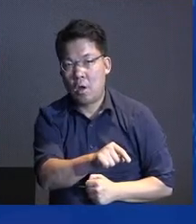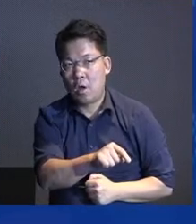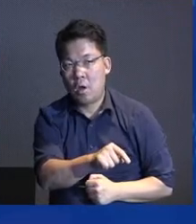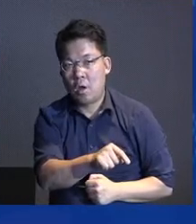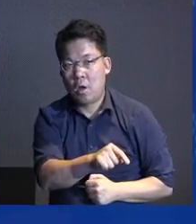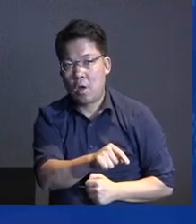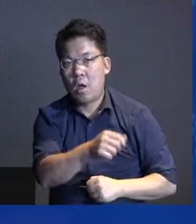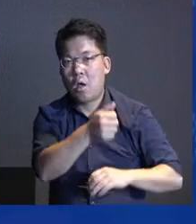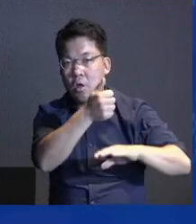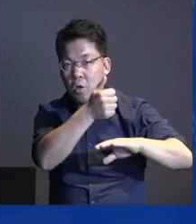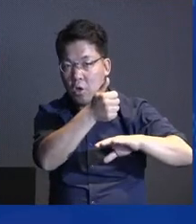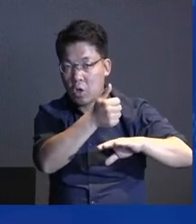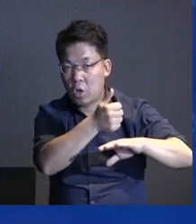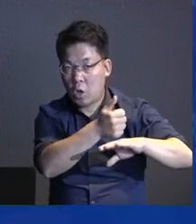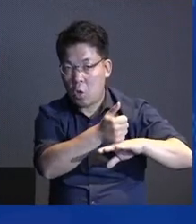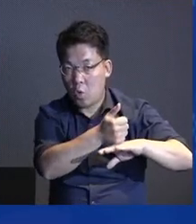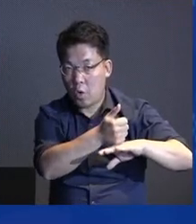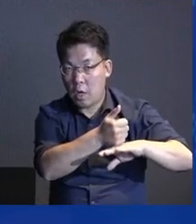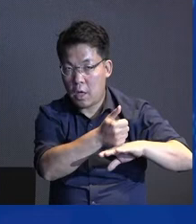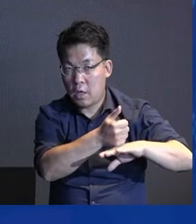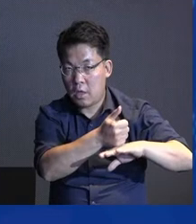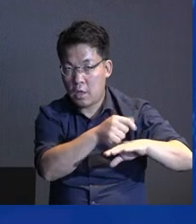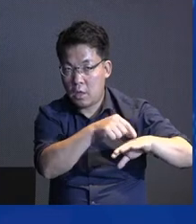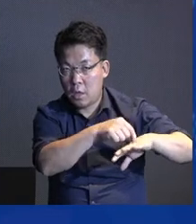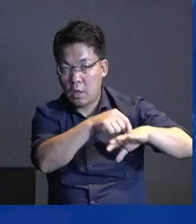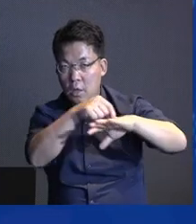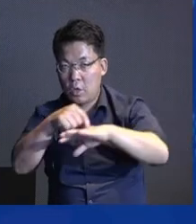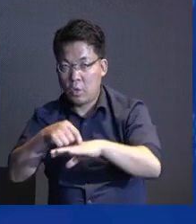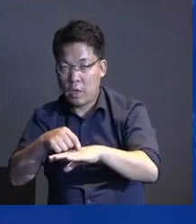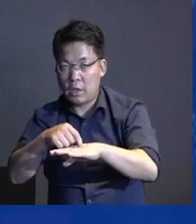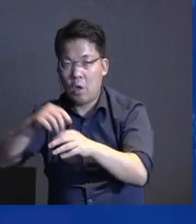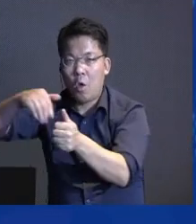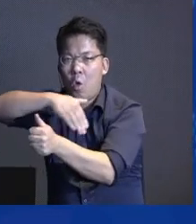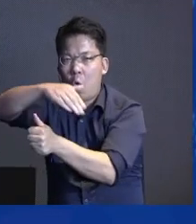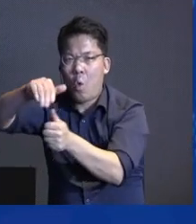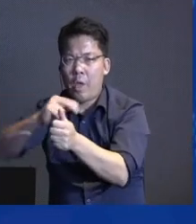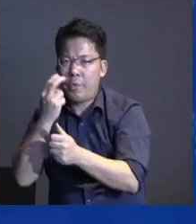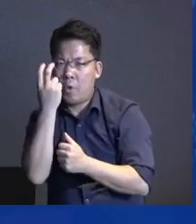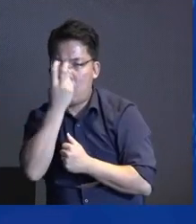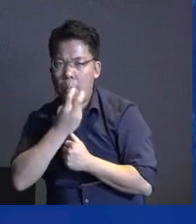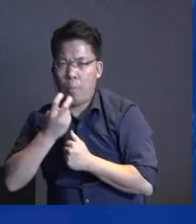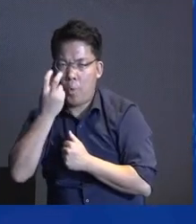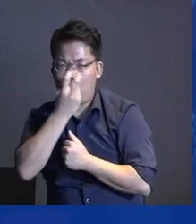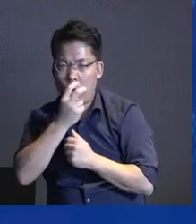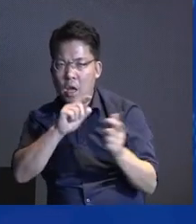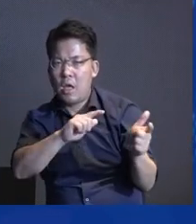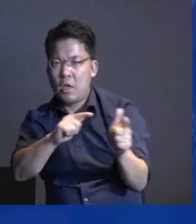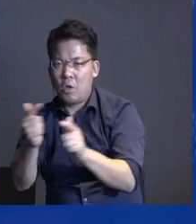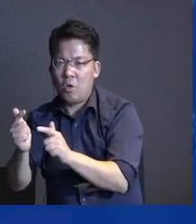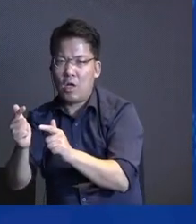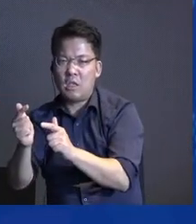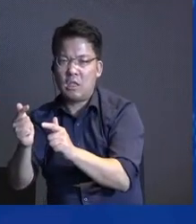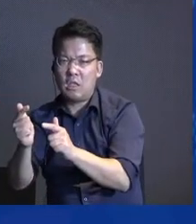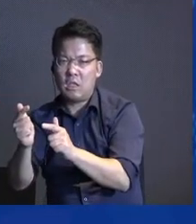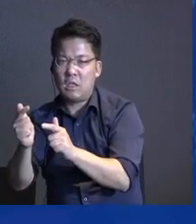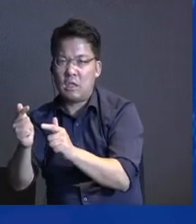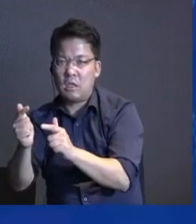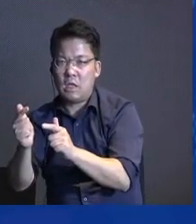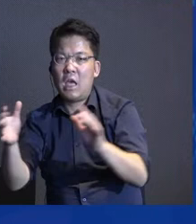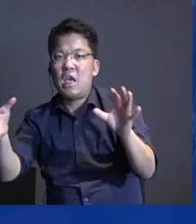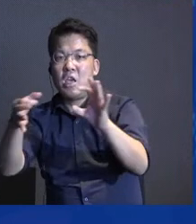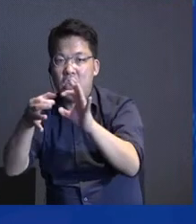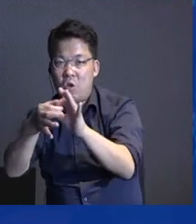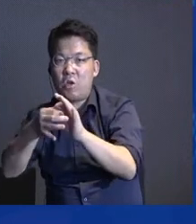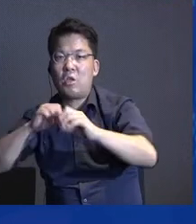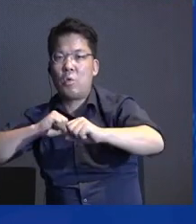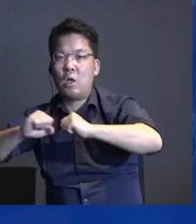conservation or education organizations can also collaborate with the resident-based organization. So